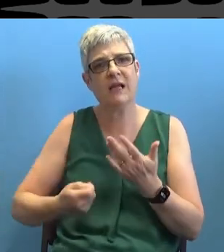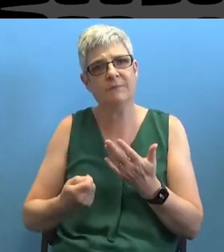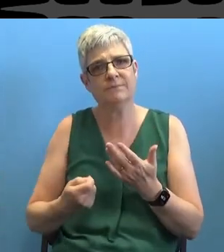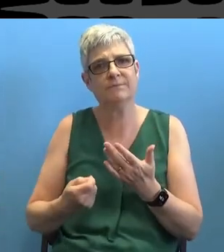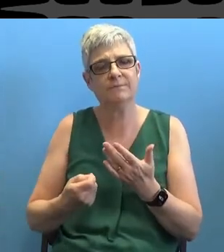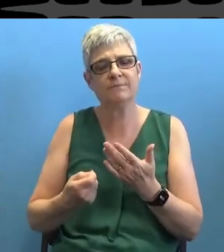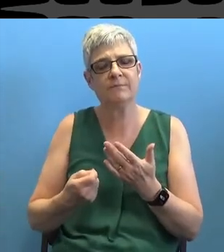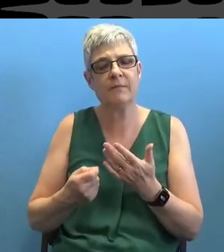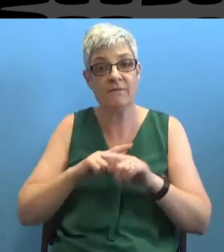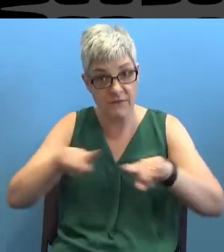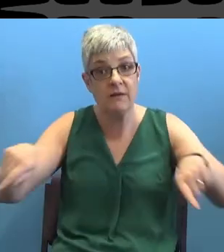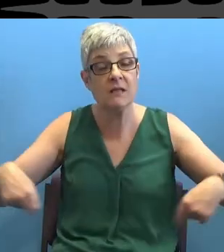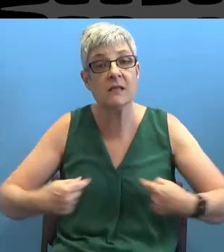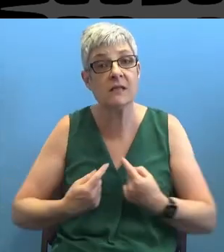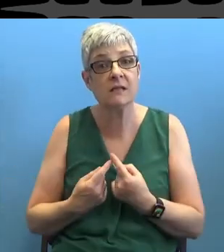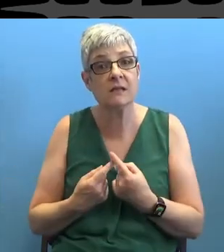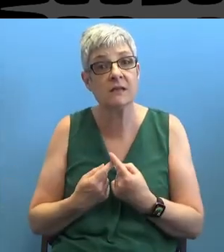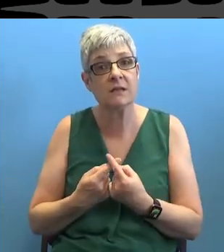for us,